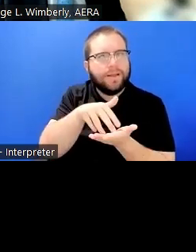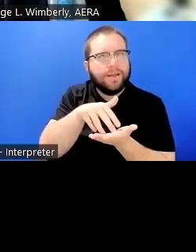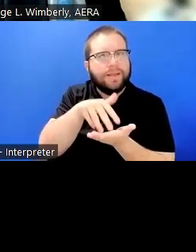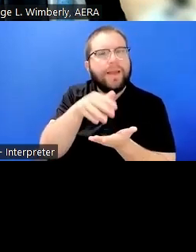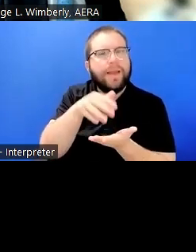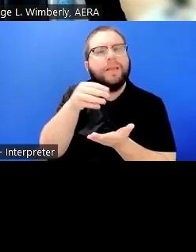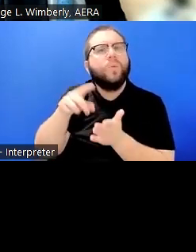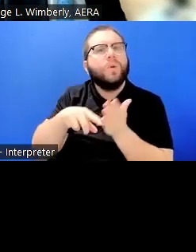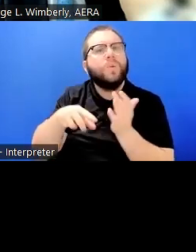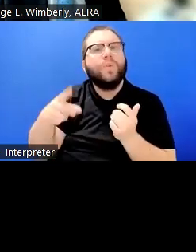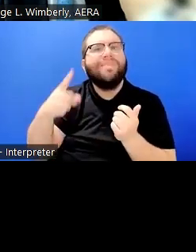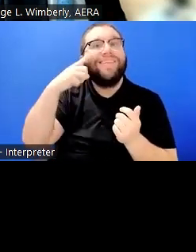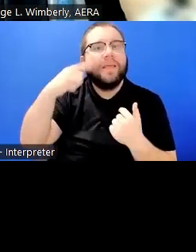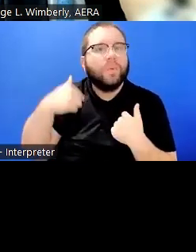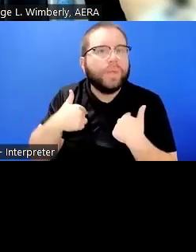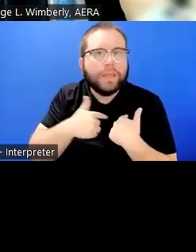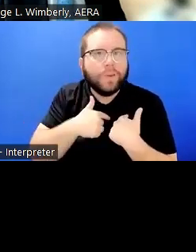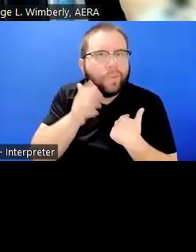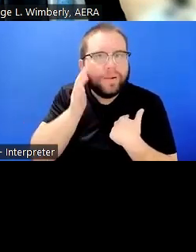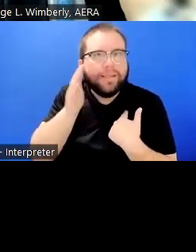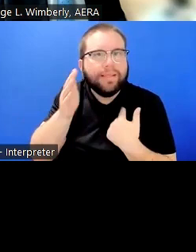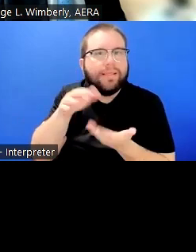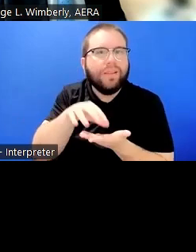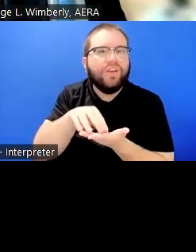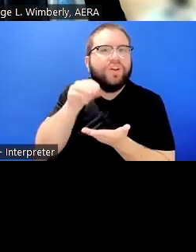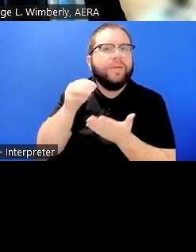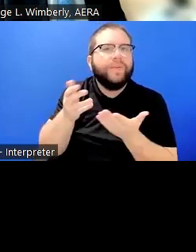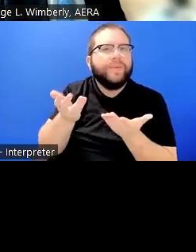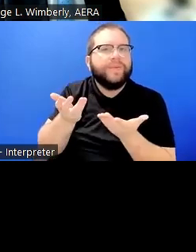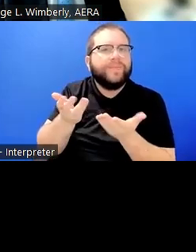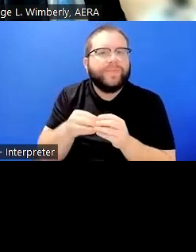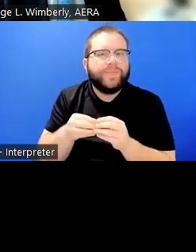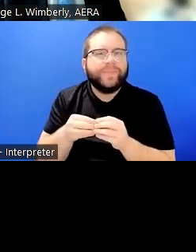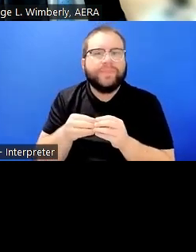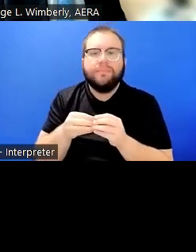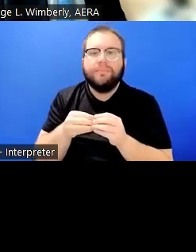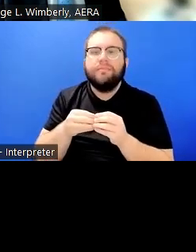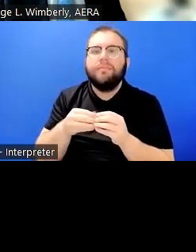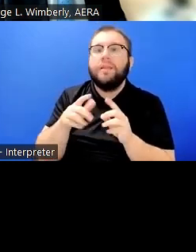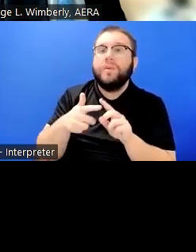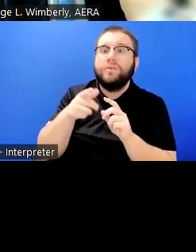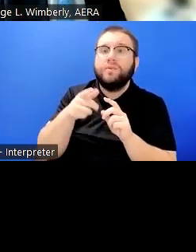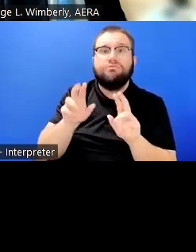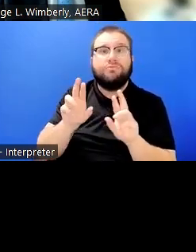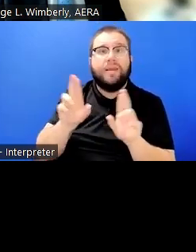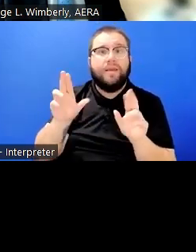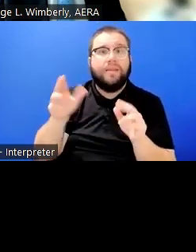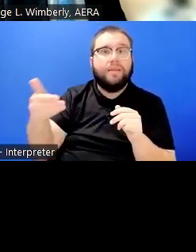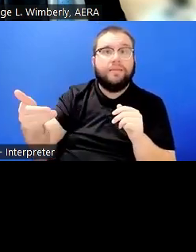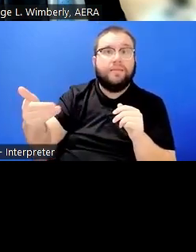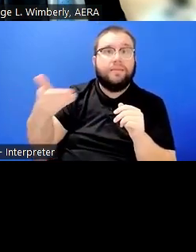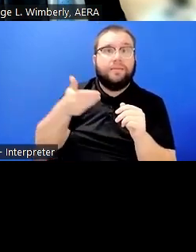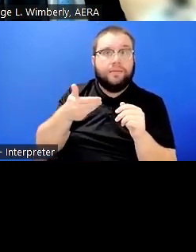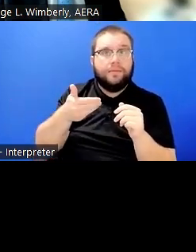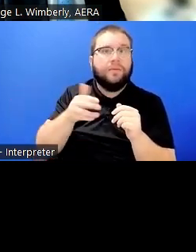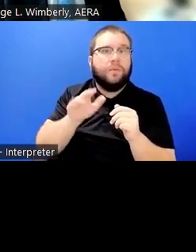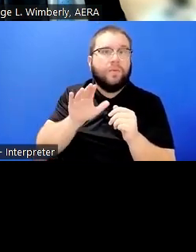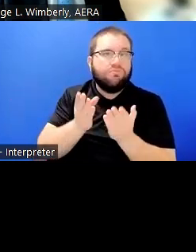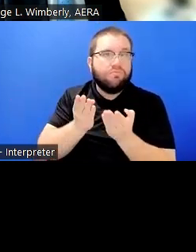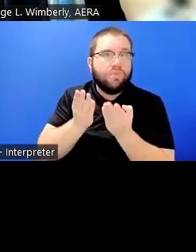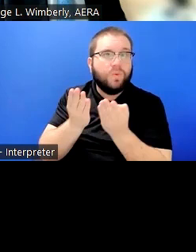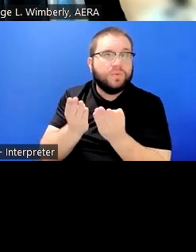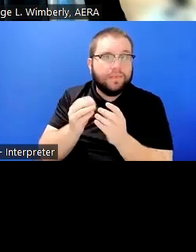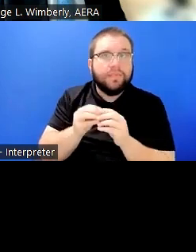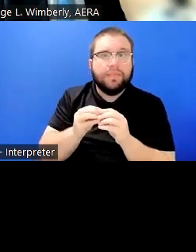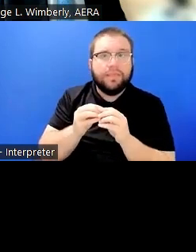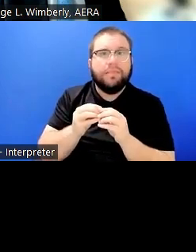The other thing is, so in the end, when you're all ready for to submit your proposal, on that you're